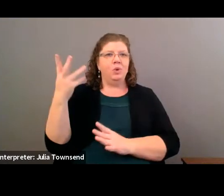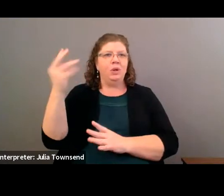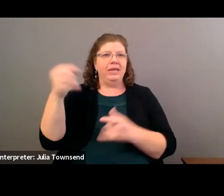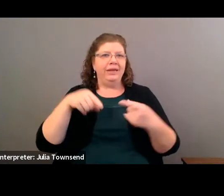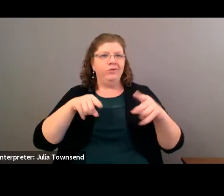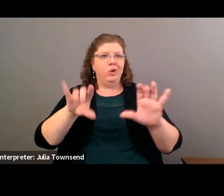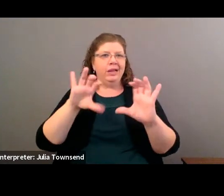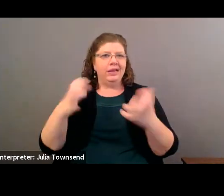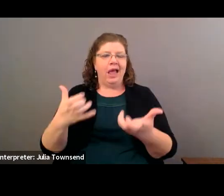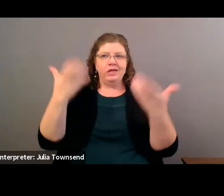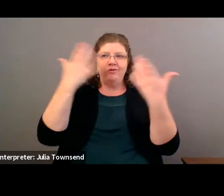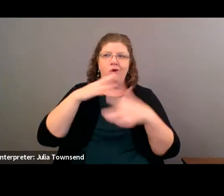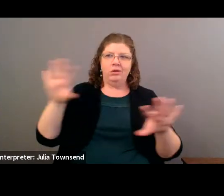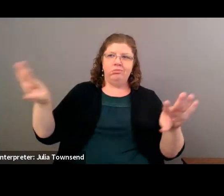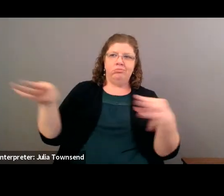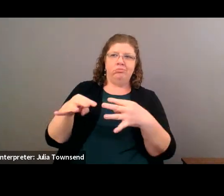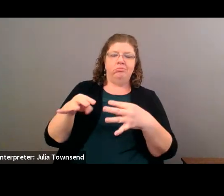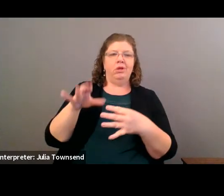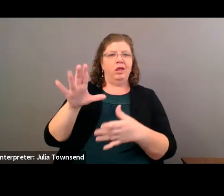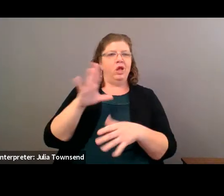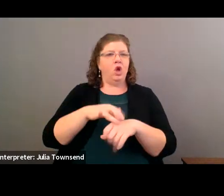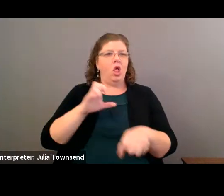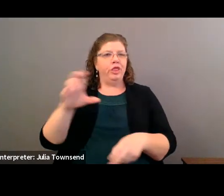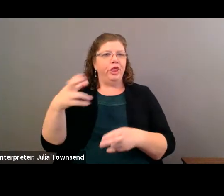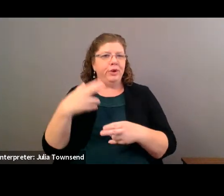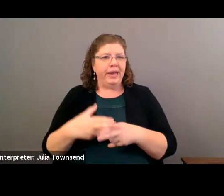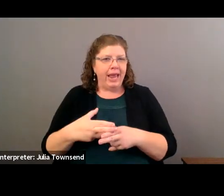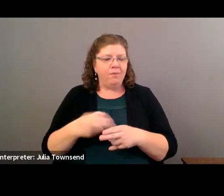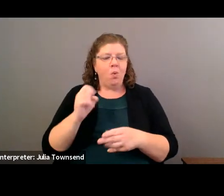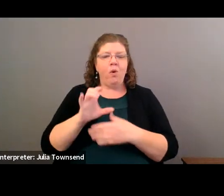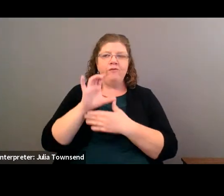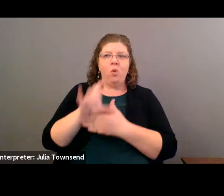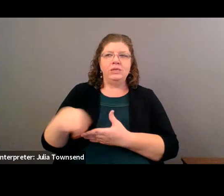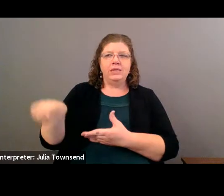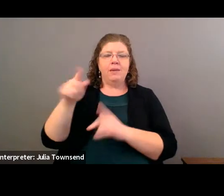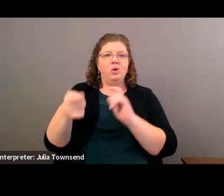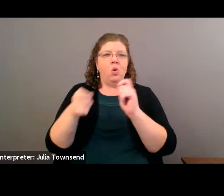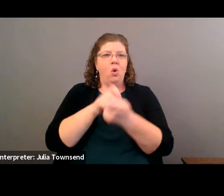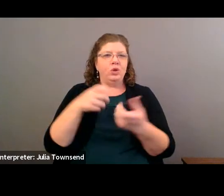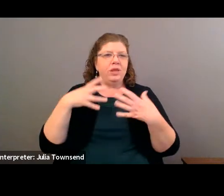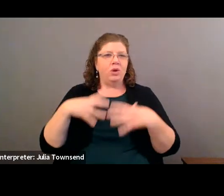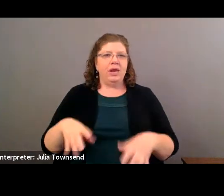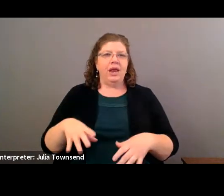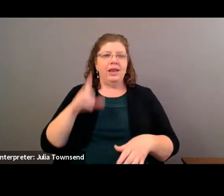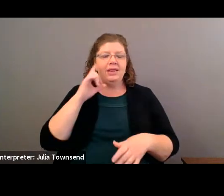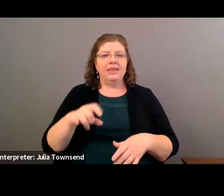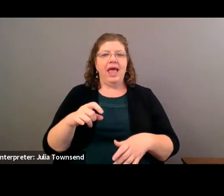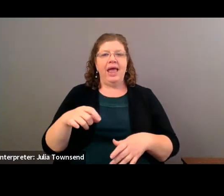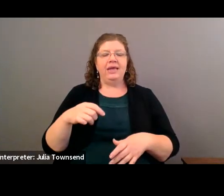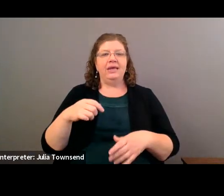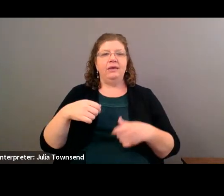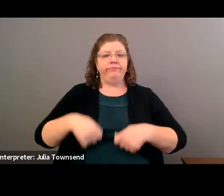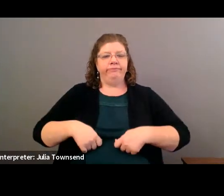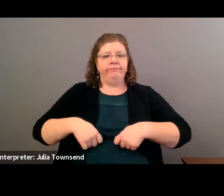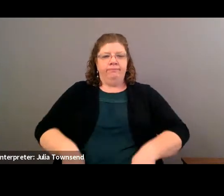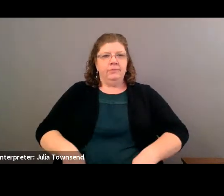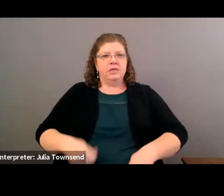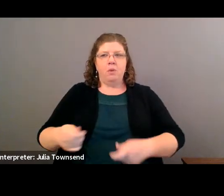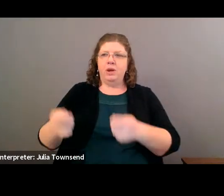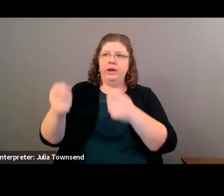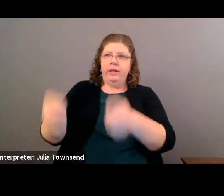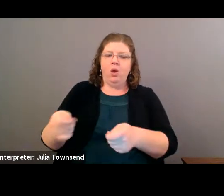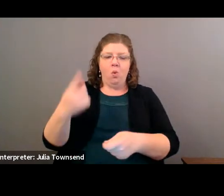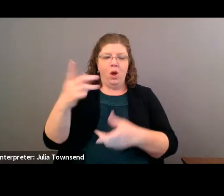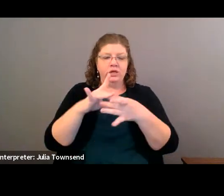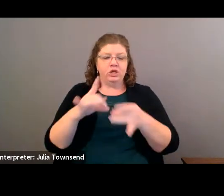front of the whole class, calling them names such as slutty, or forcing them to alter their attire, like yanking someone's shirt down, as someone shared in our